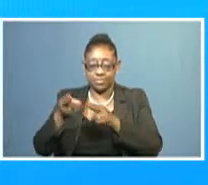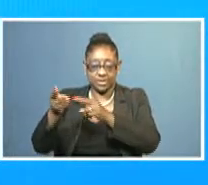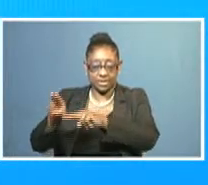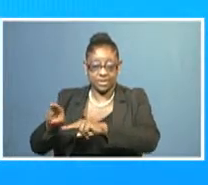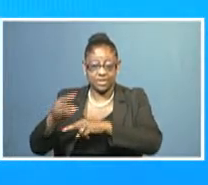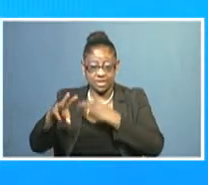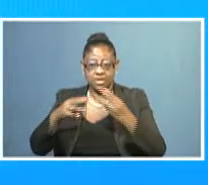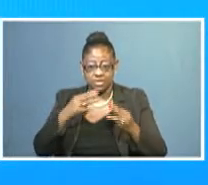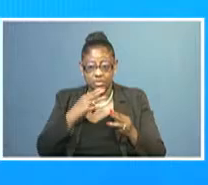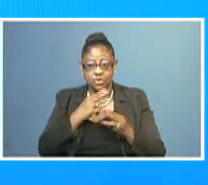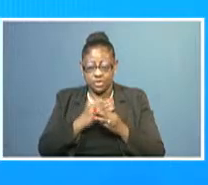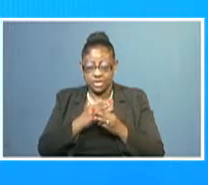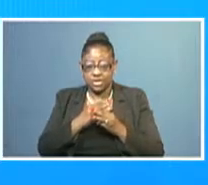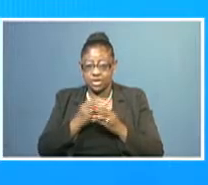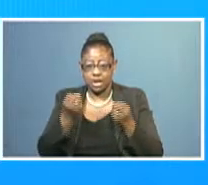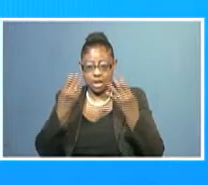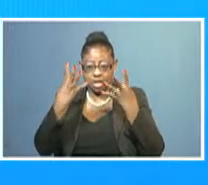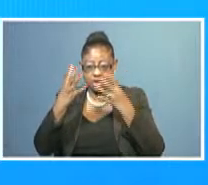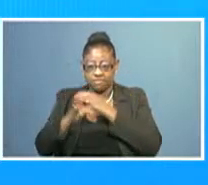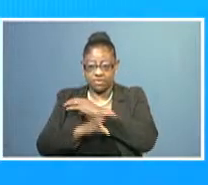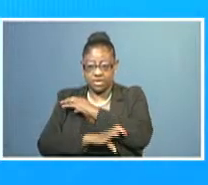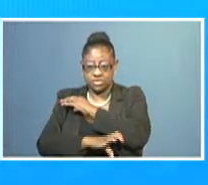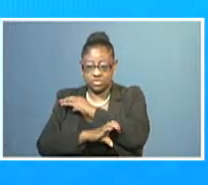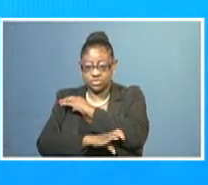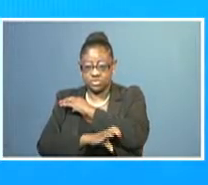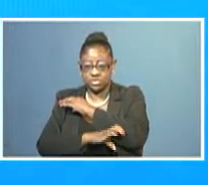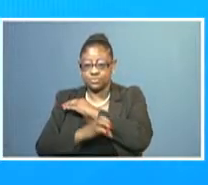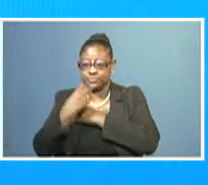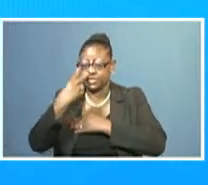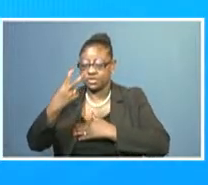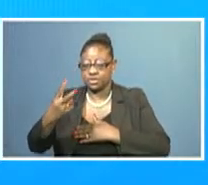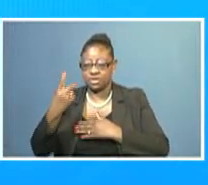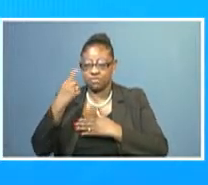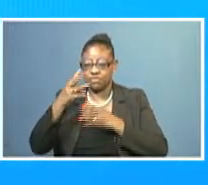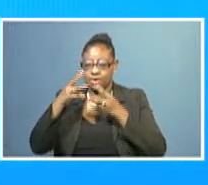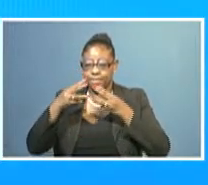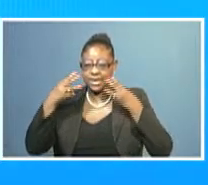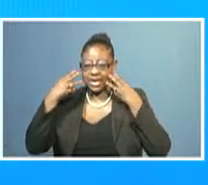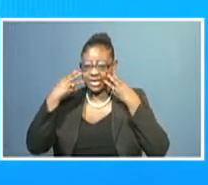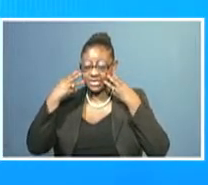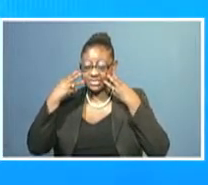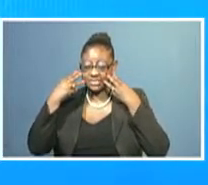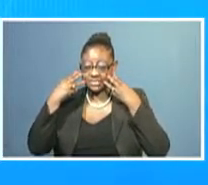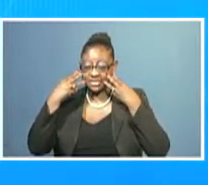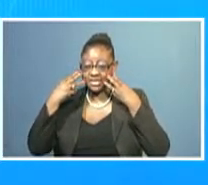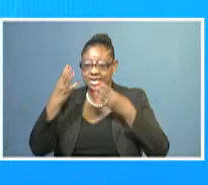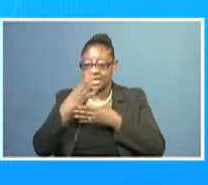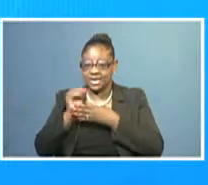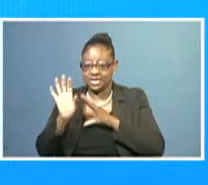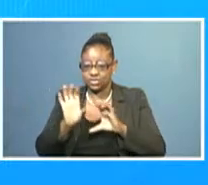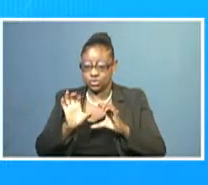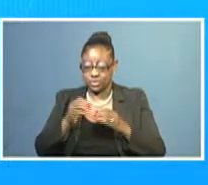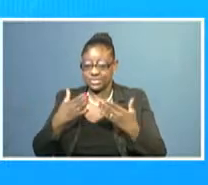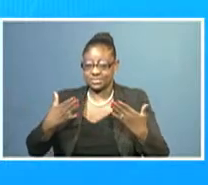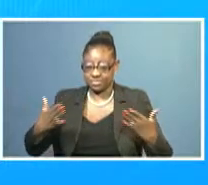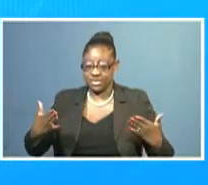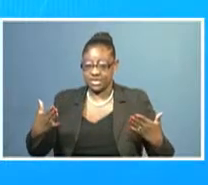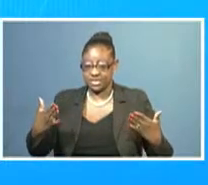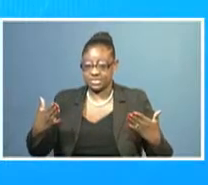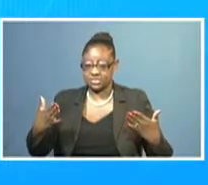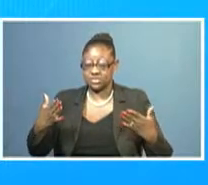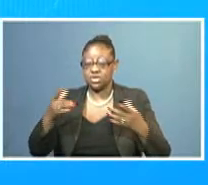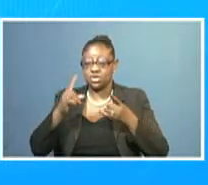world, a lot of countries are now looking at the mask mandate and doing some things